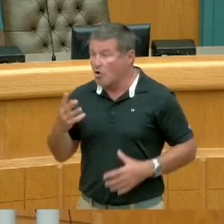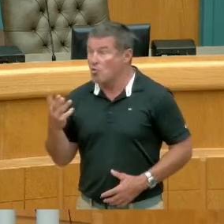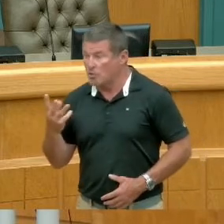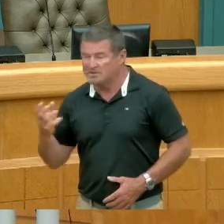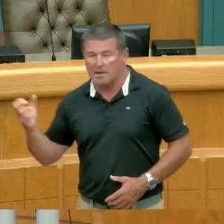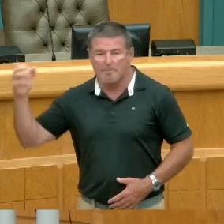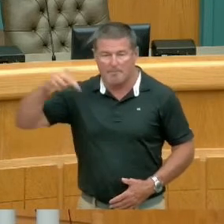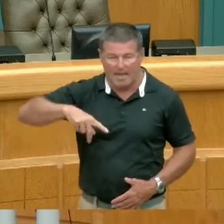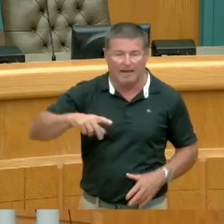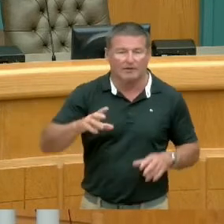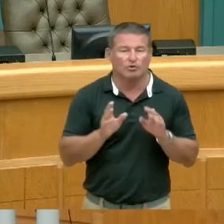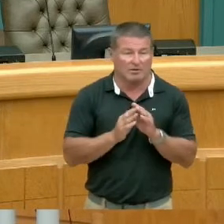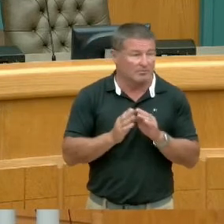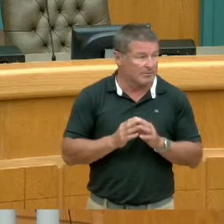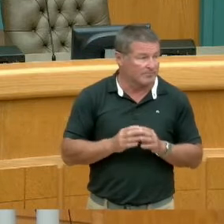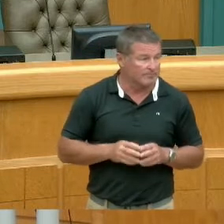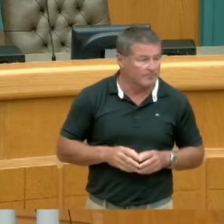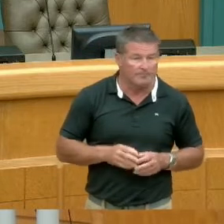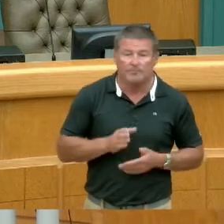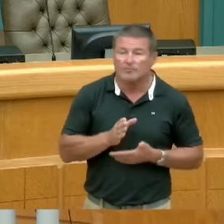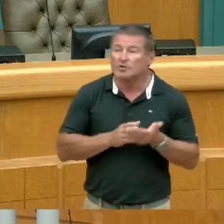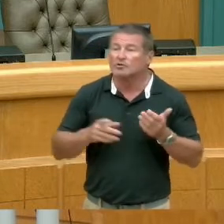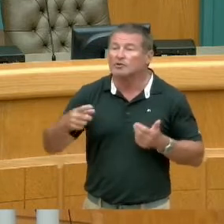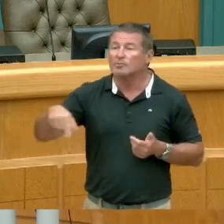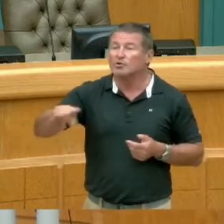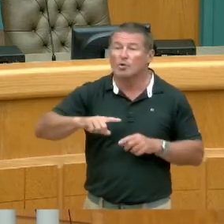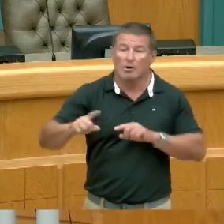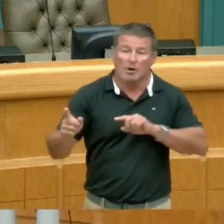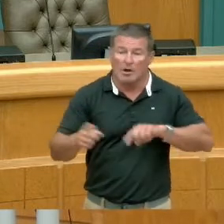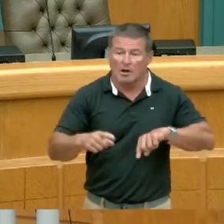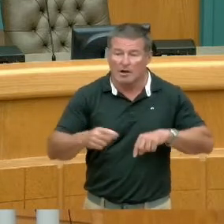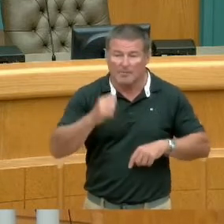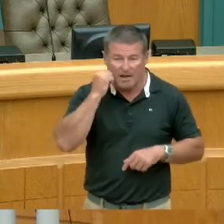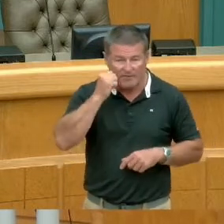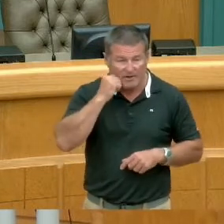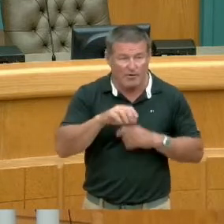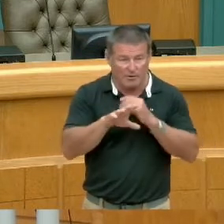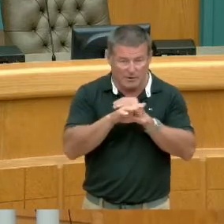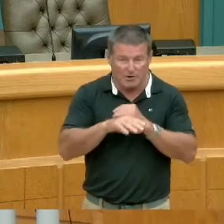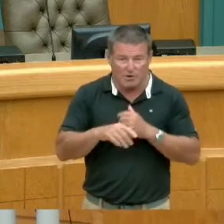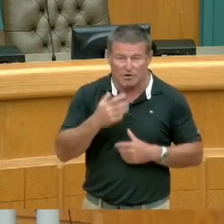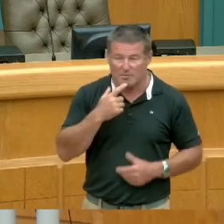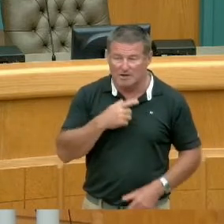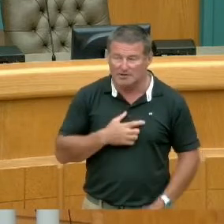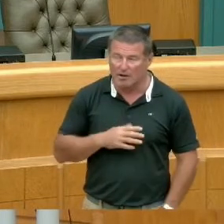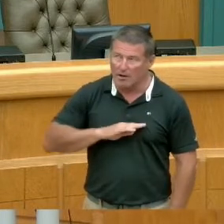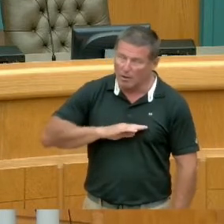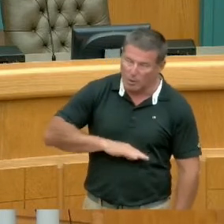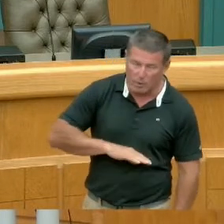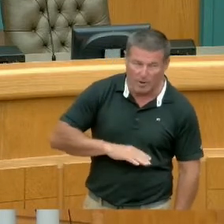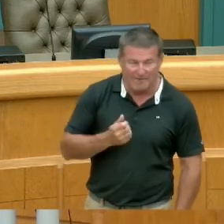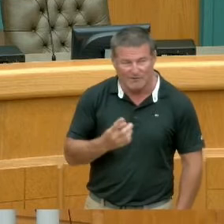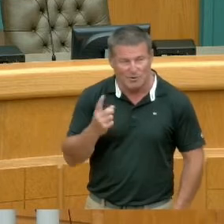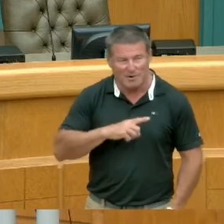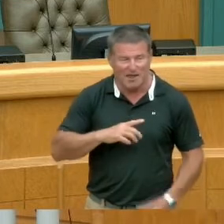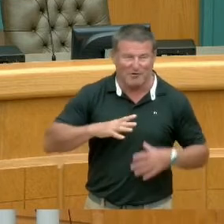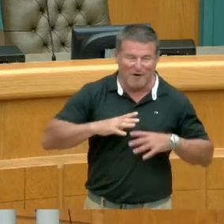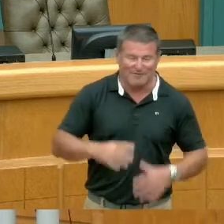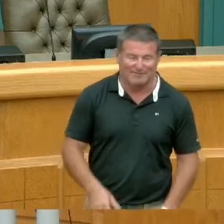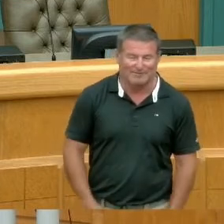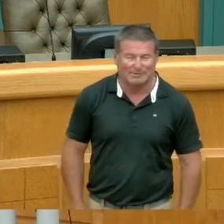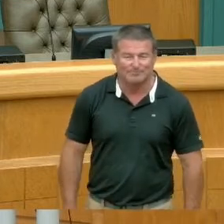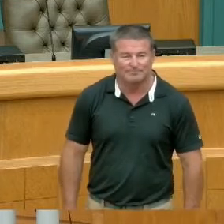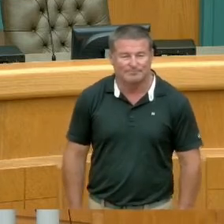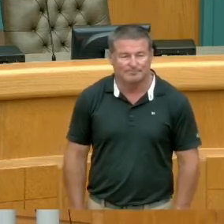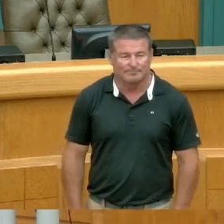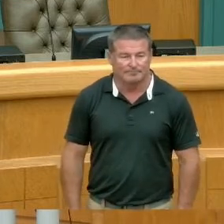back. And so some of you folks that come up every day with your cameras, you may appreciate that few days off too. I don't know.